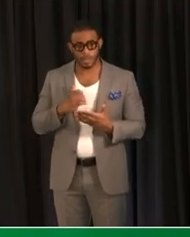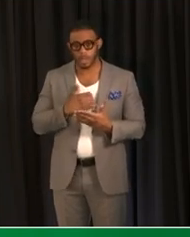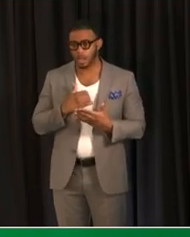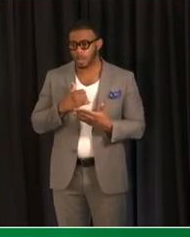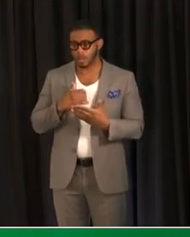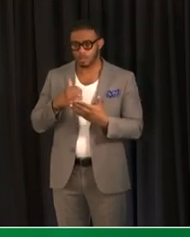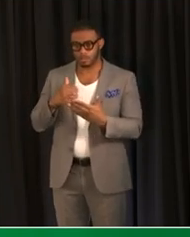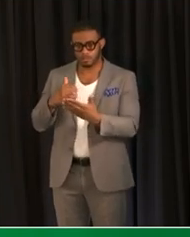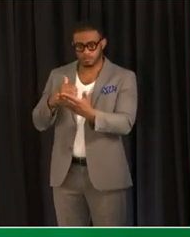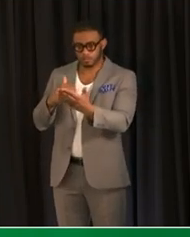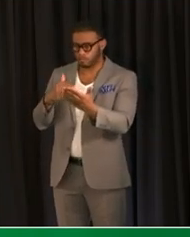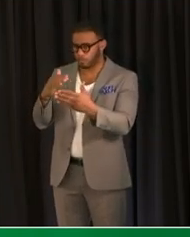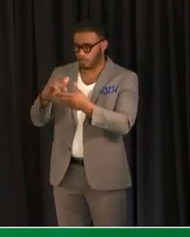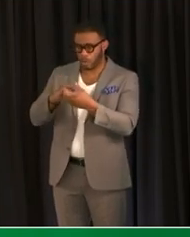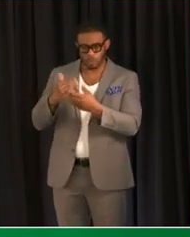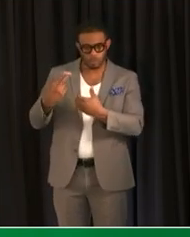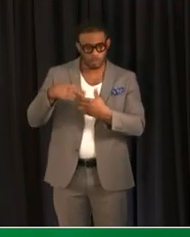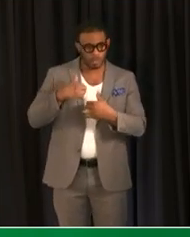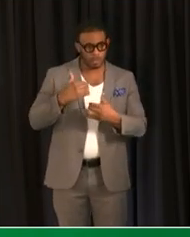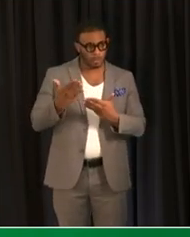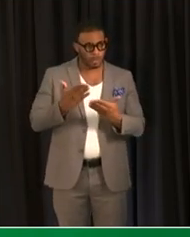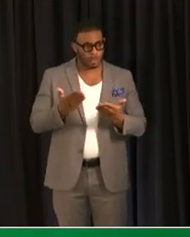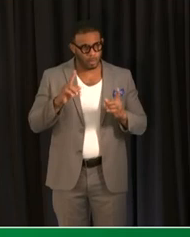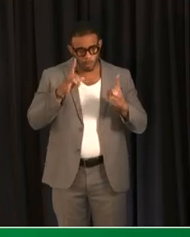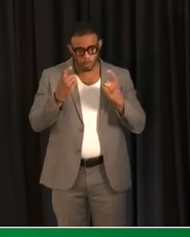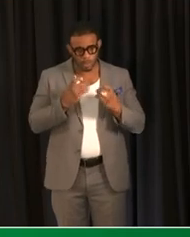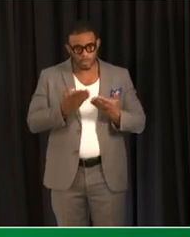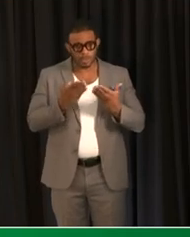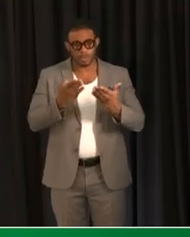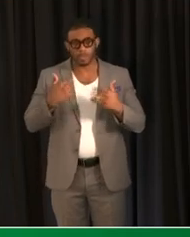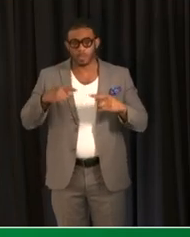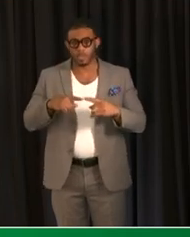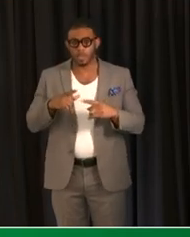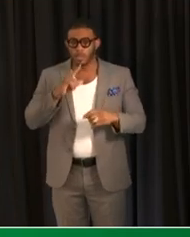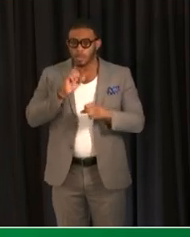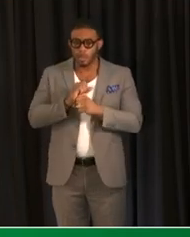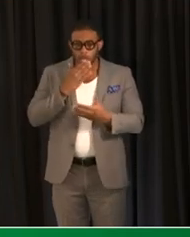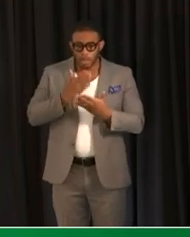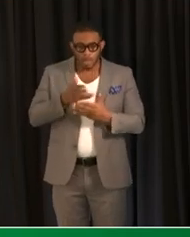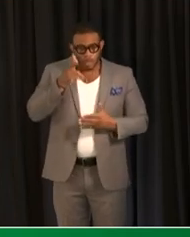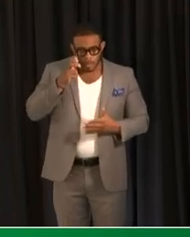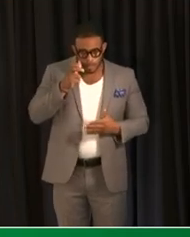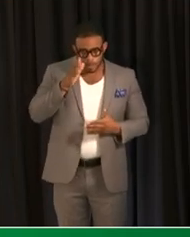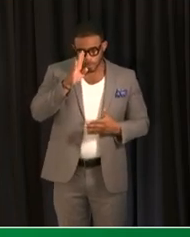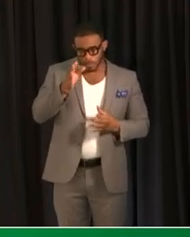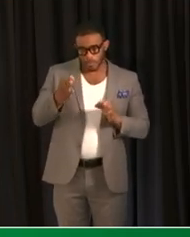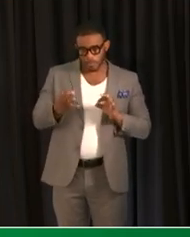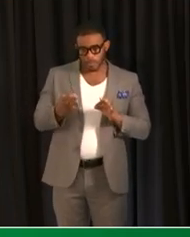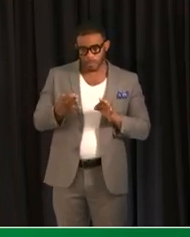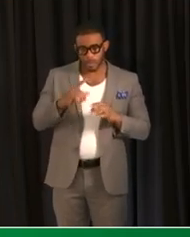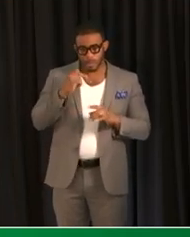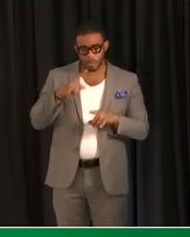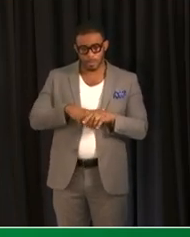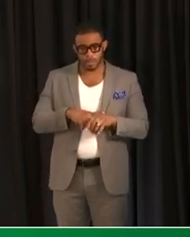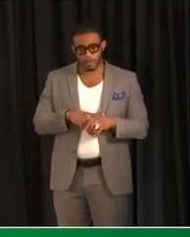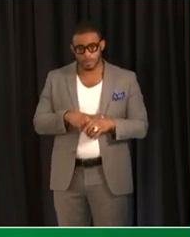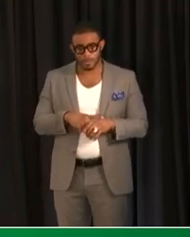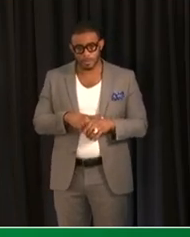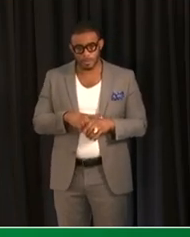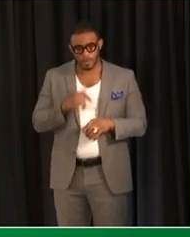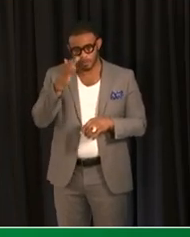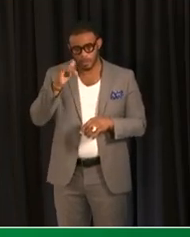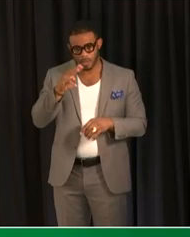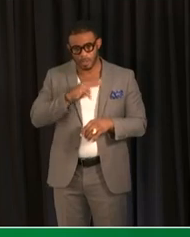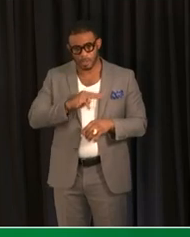our callers for joining us and bringing questions and suggestions to us. It is really good to hear the direct feedback all the time,